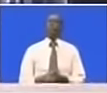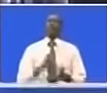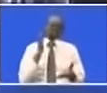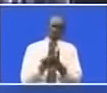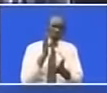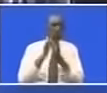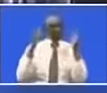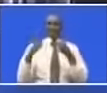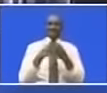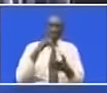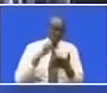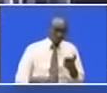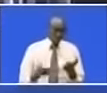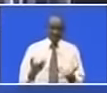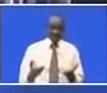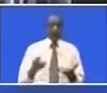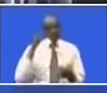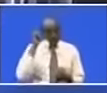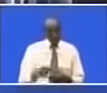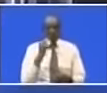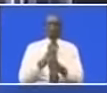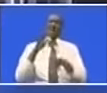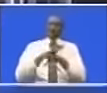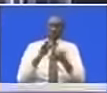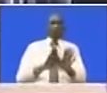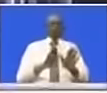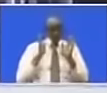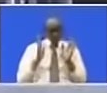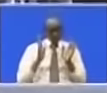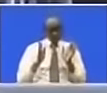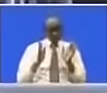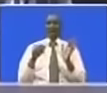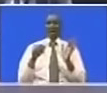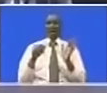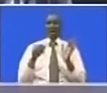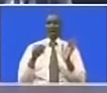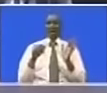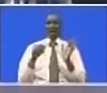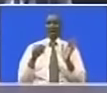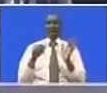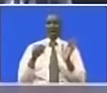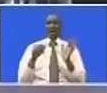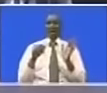Obviously, the biggest challenge is absenteeism, so we must do everything to avoid having a high absentee rate.